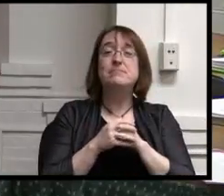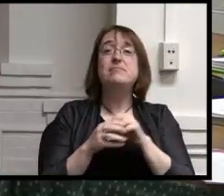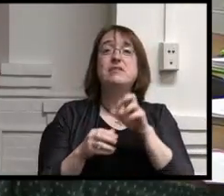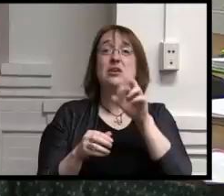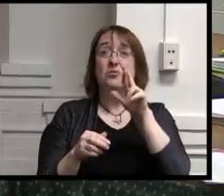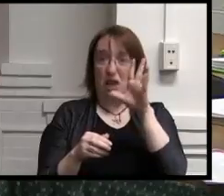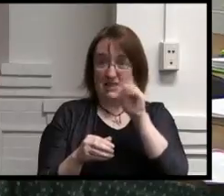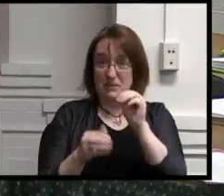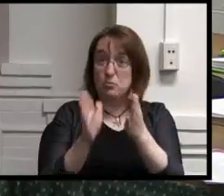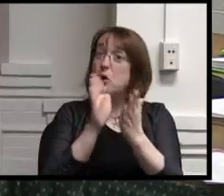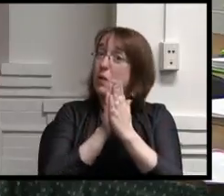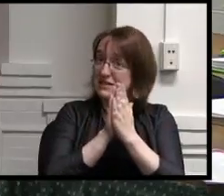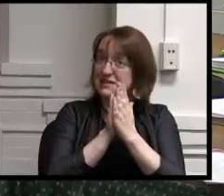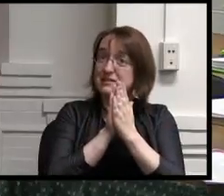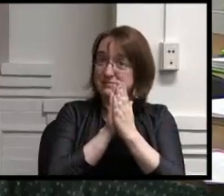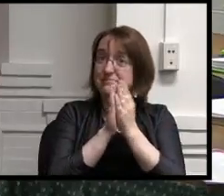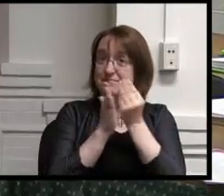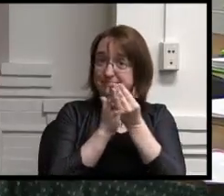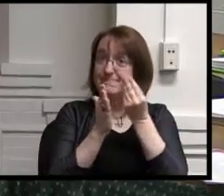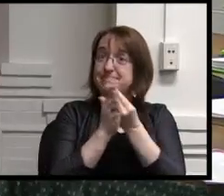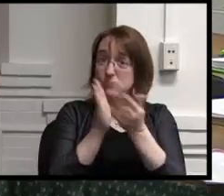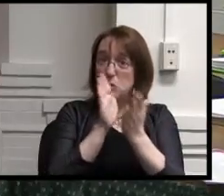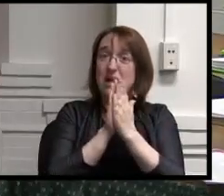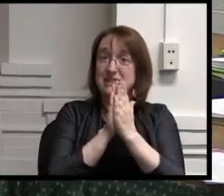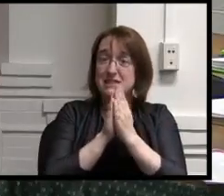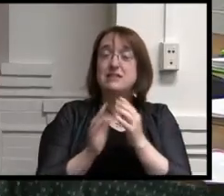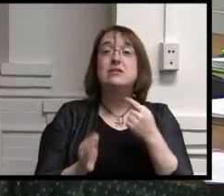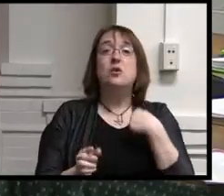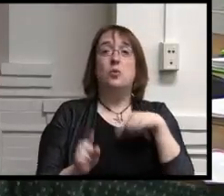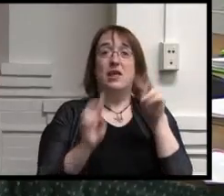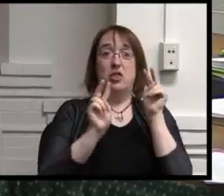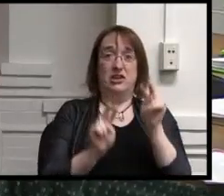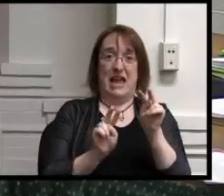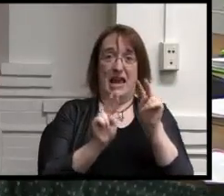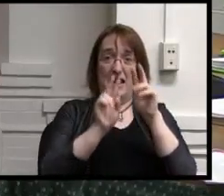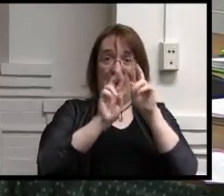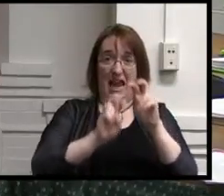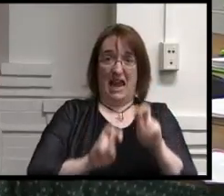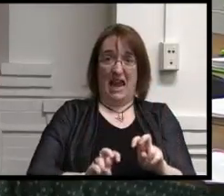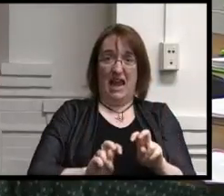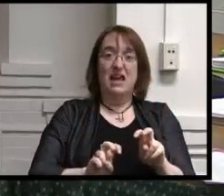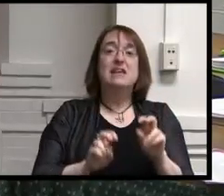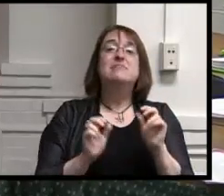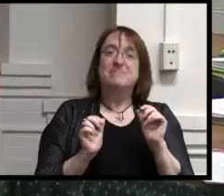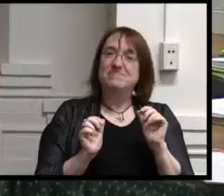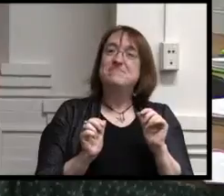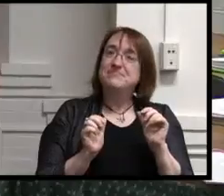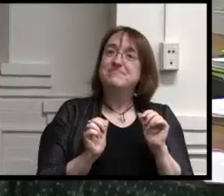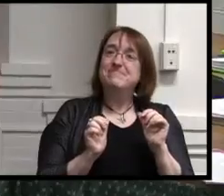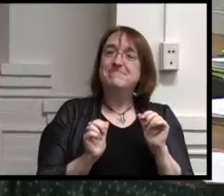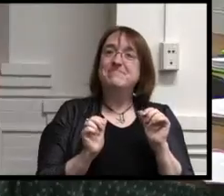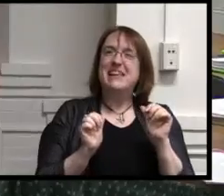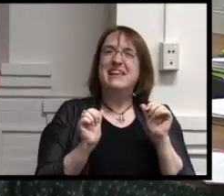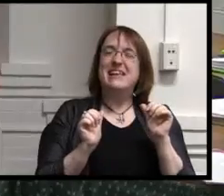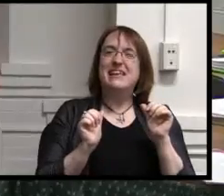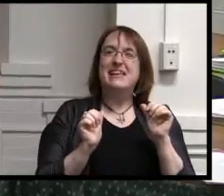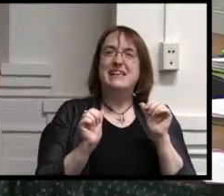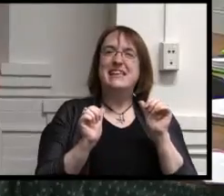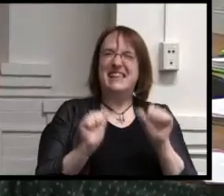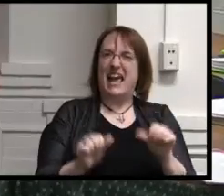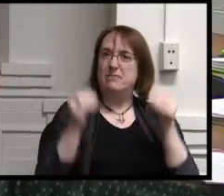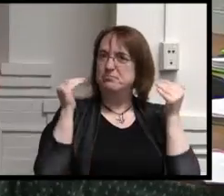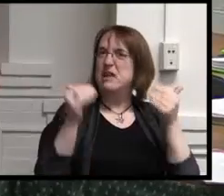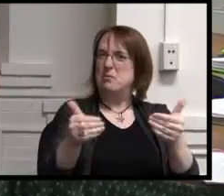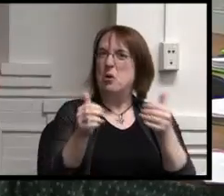was requested, and we looked at that situation, determined that we could live without the immediate recovery of